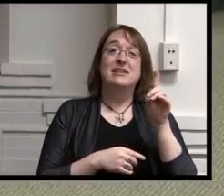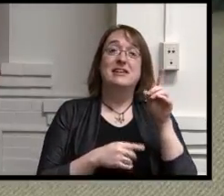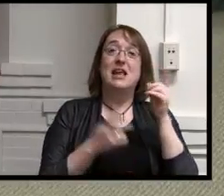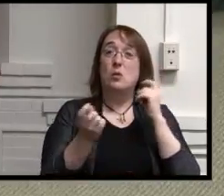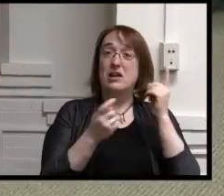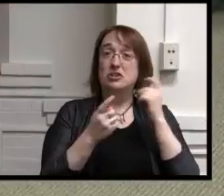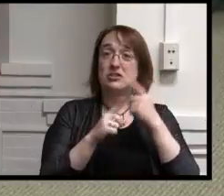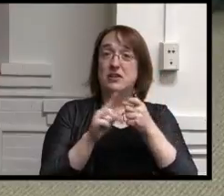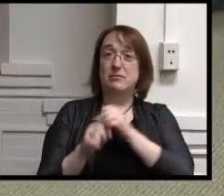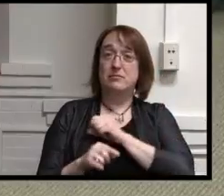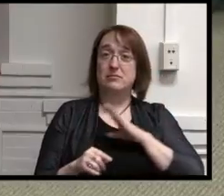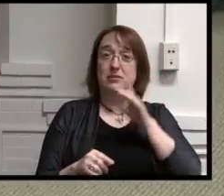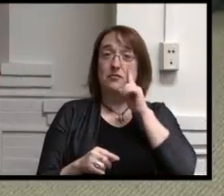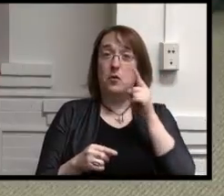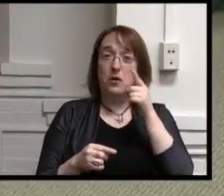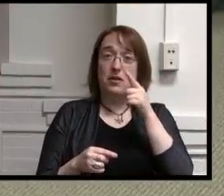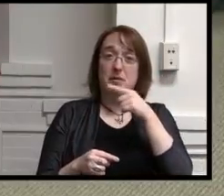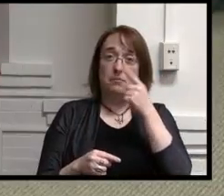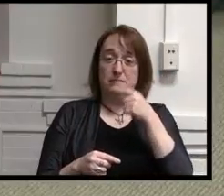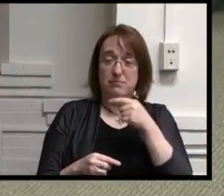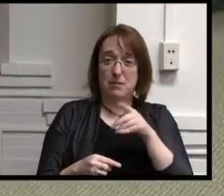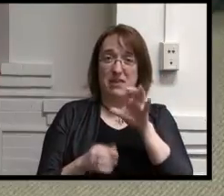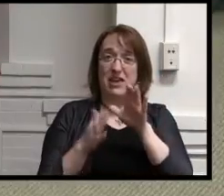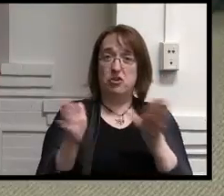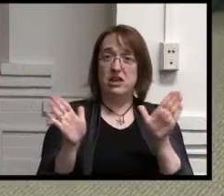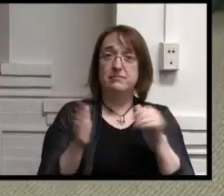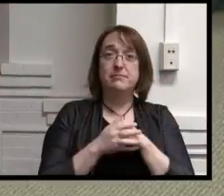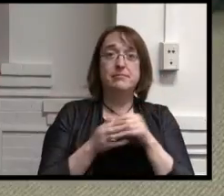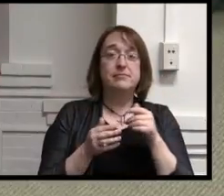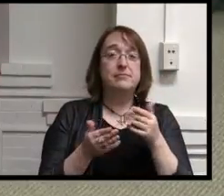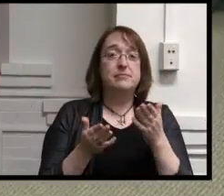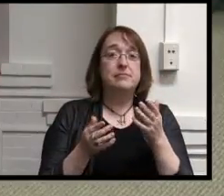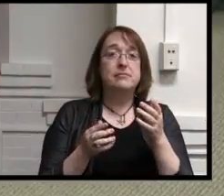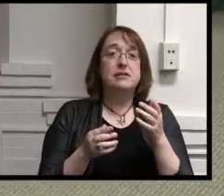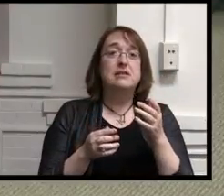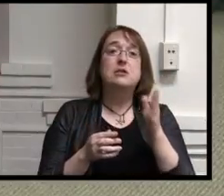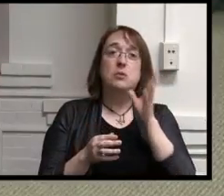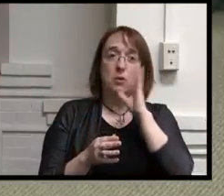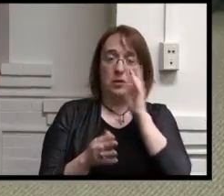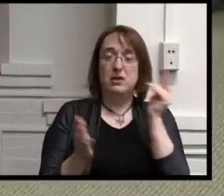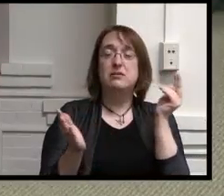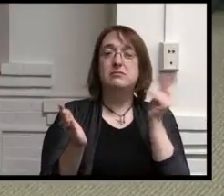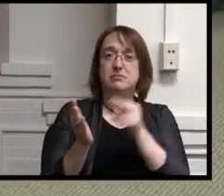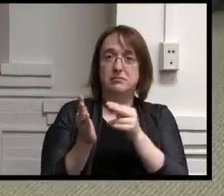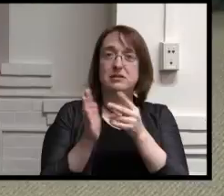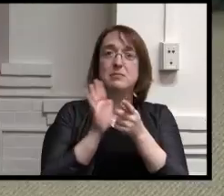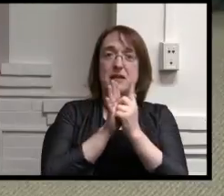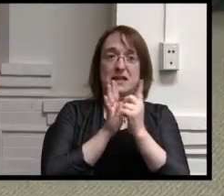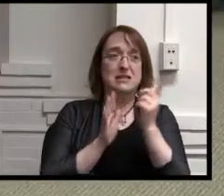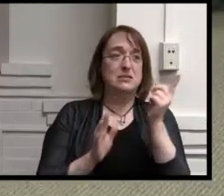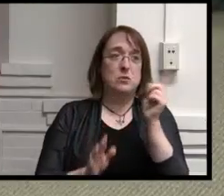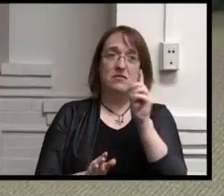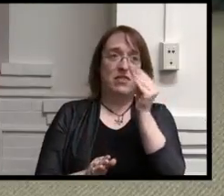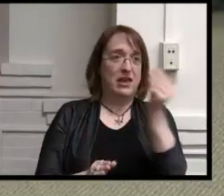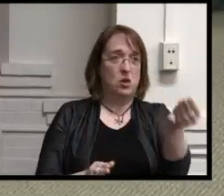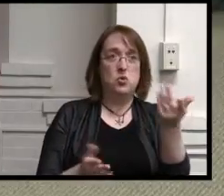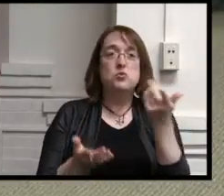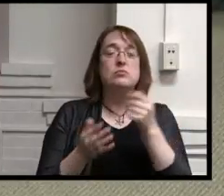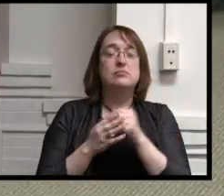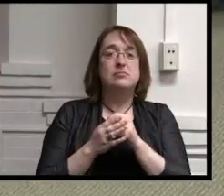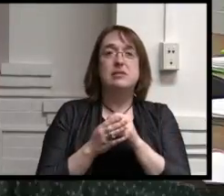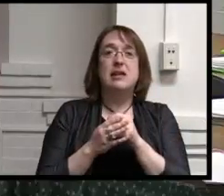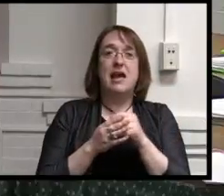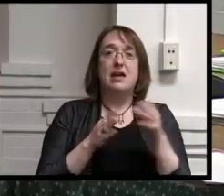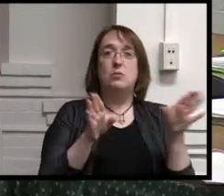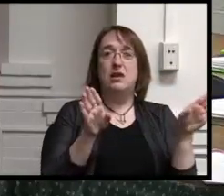the purposes of this public hearing? So we'll look forward to minutes of the public hearing being transmitted to whoever they need to go to and to close